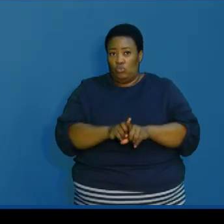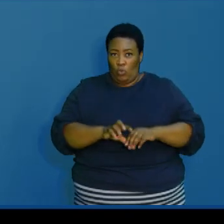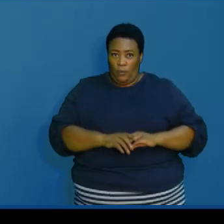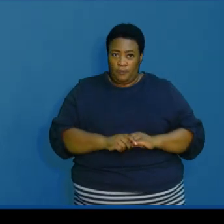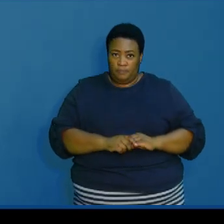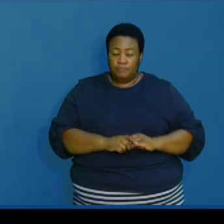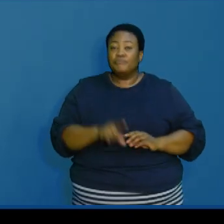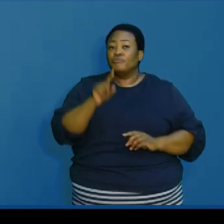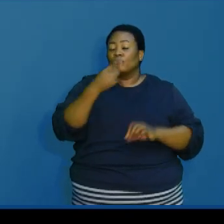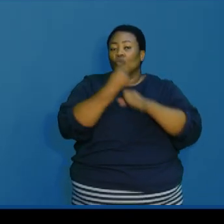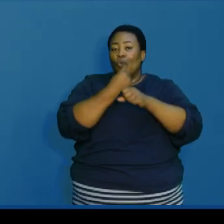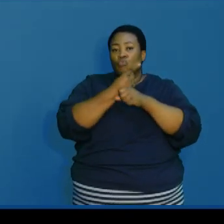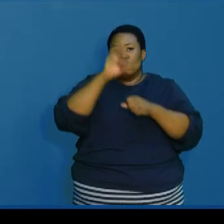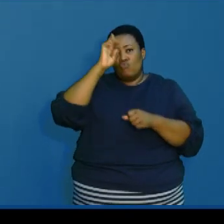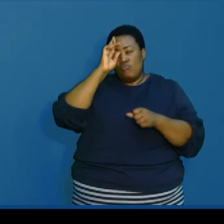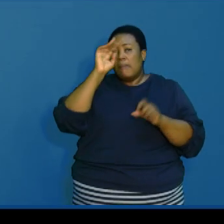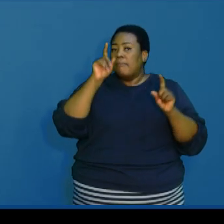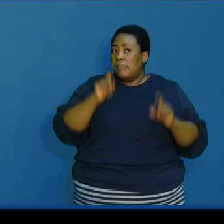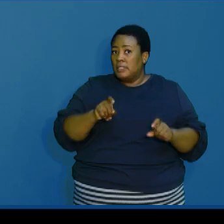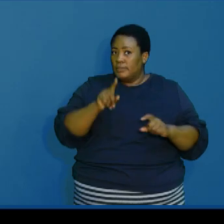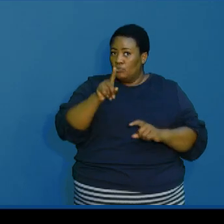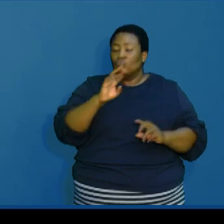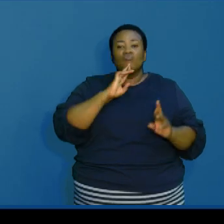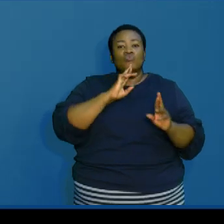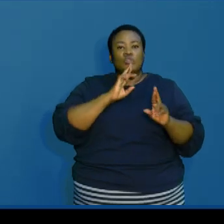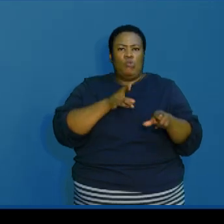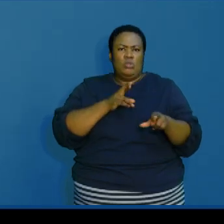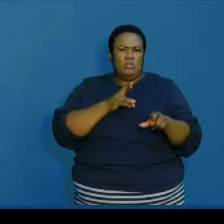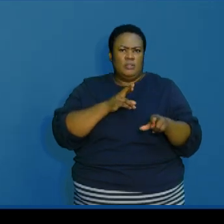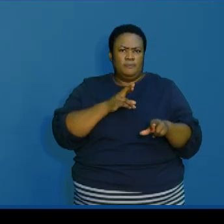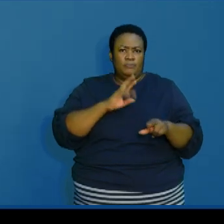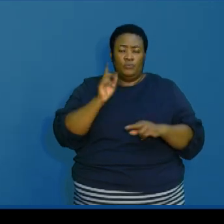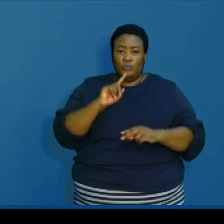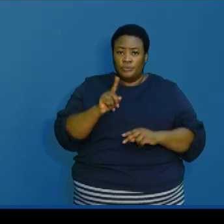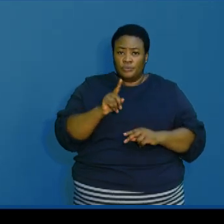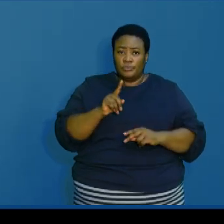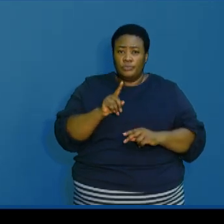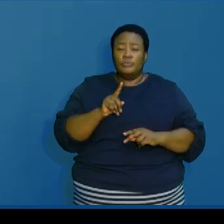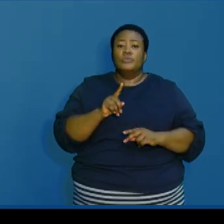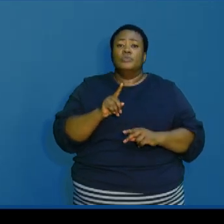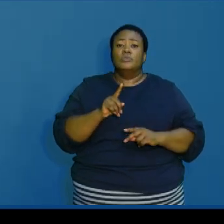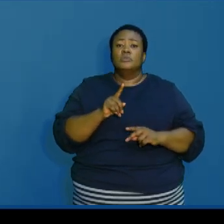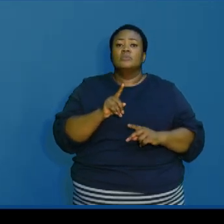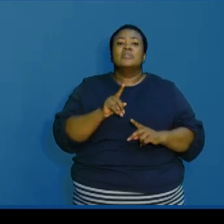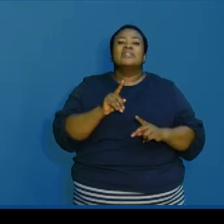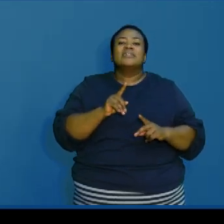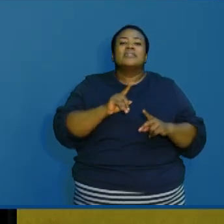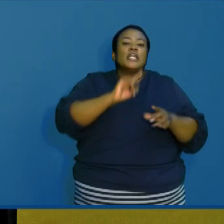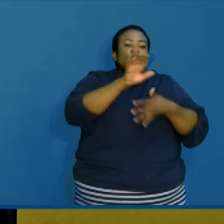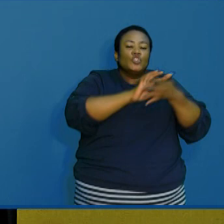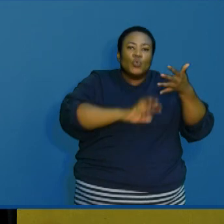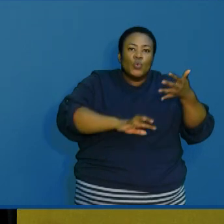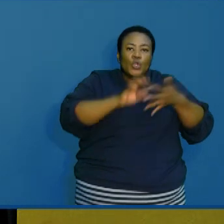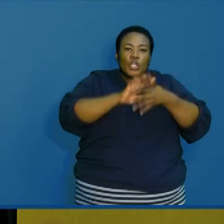only have to respond to the genres you have studied.